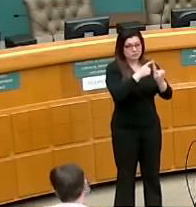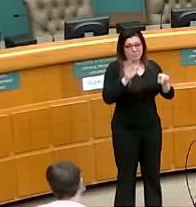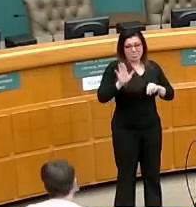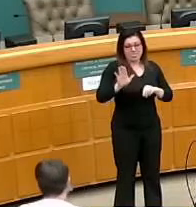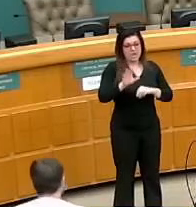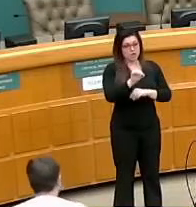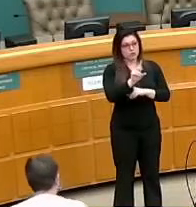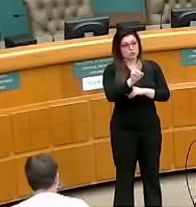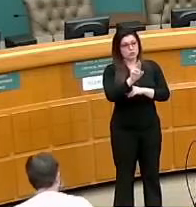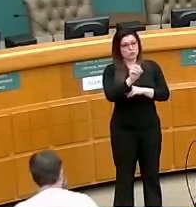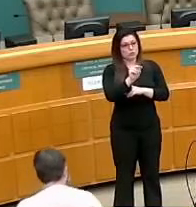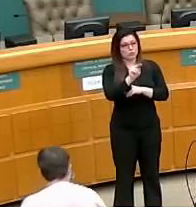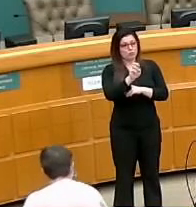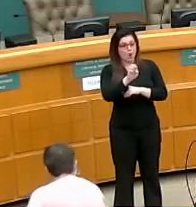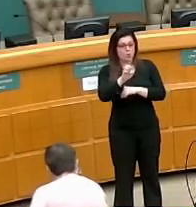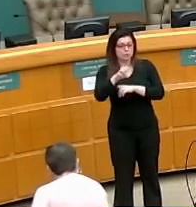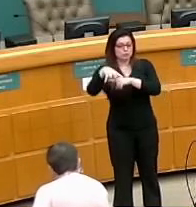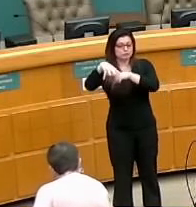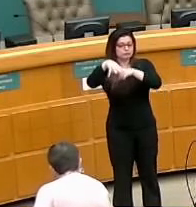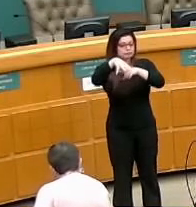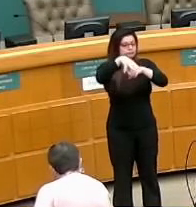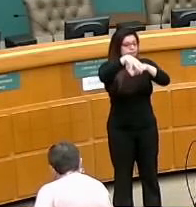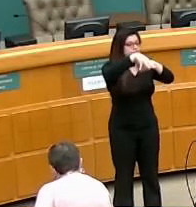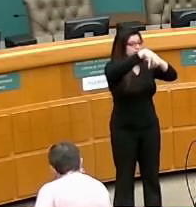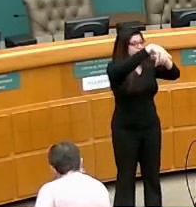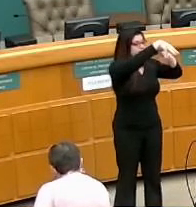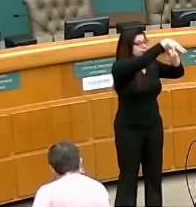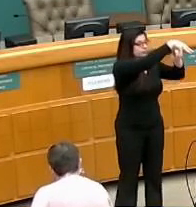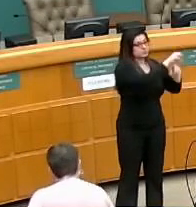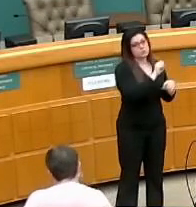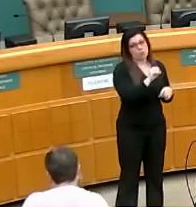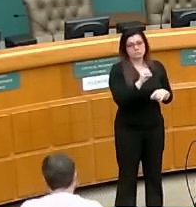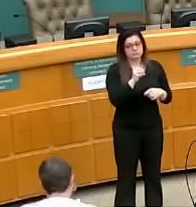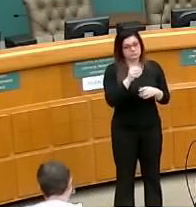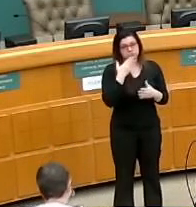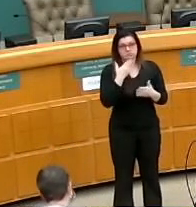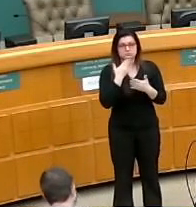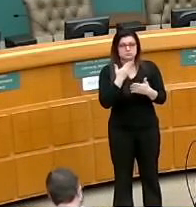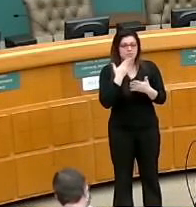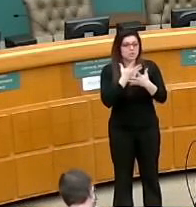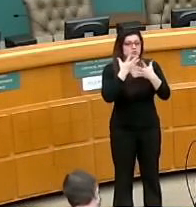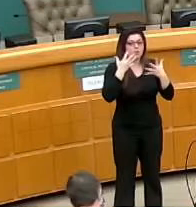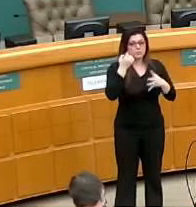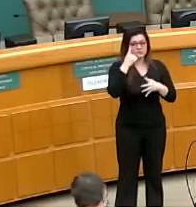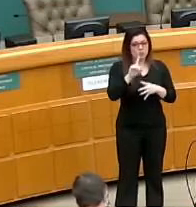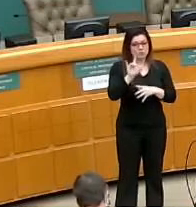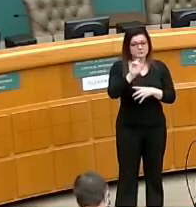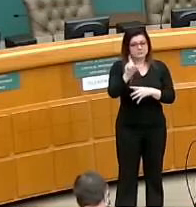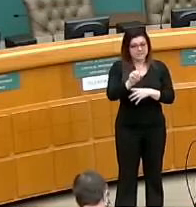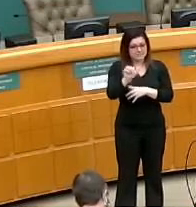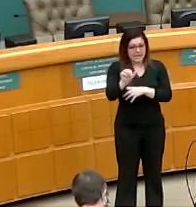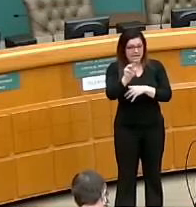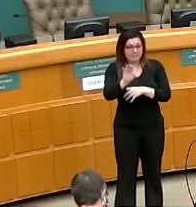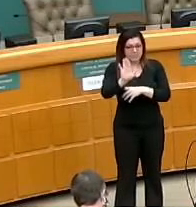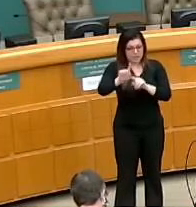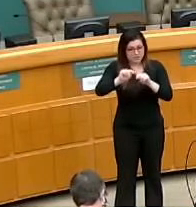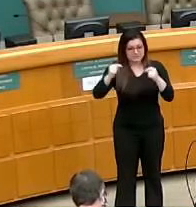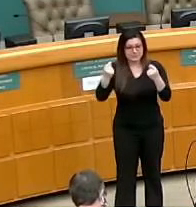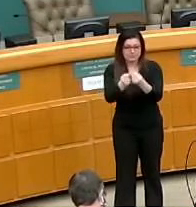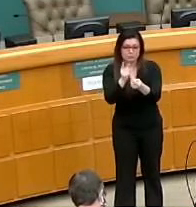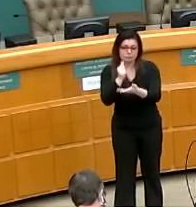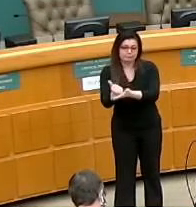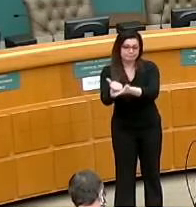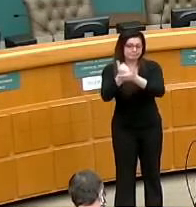up to the plate, and we're so thankful for Dr. Miller and her entire team for being a great partner with the city and